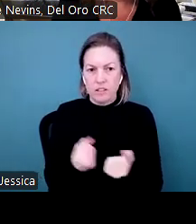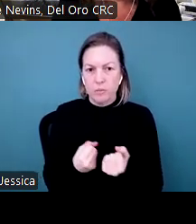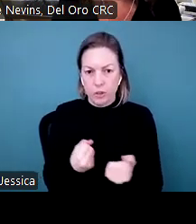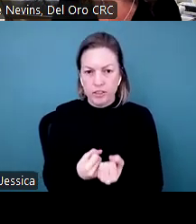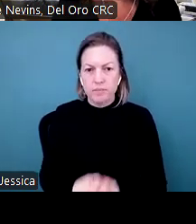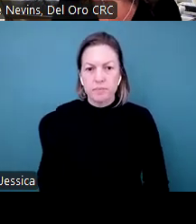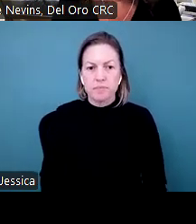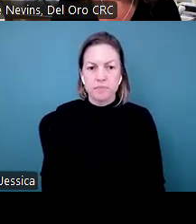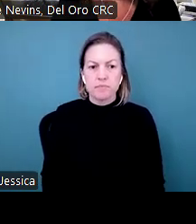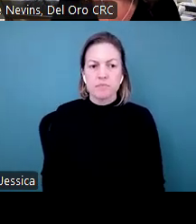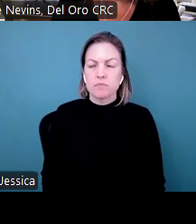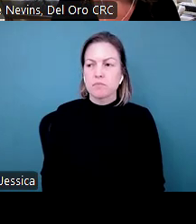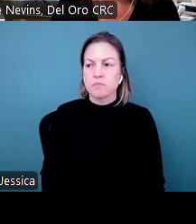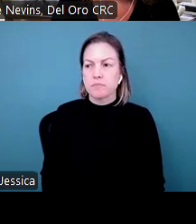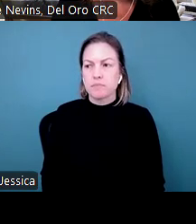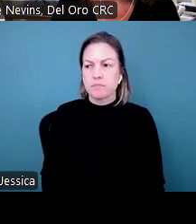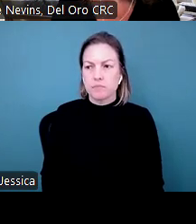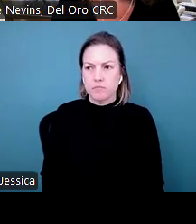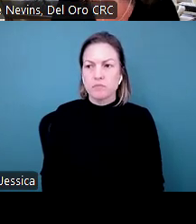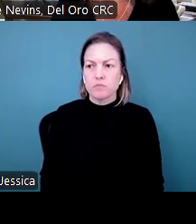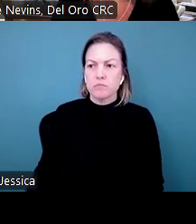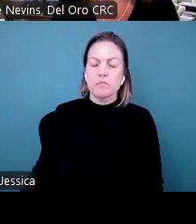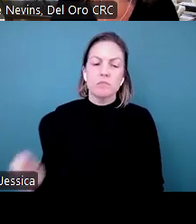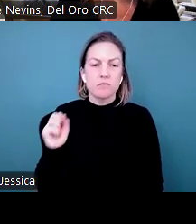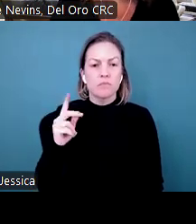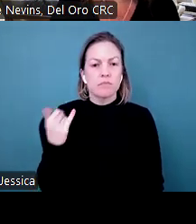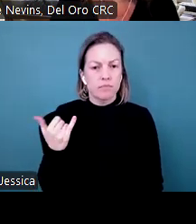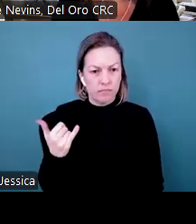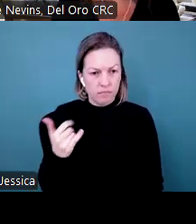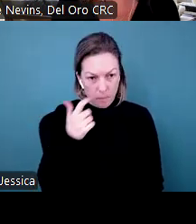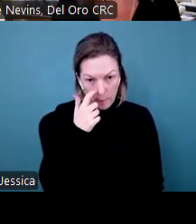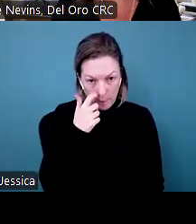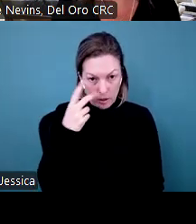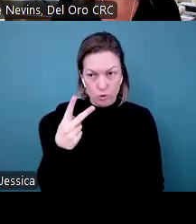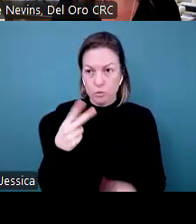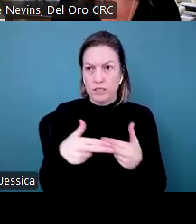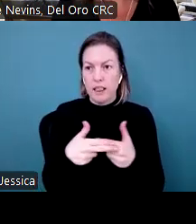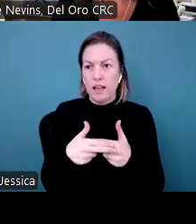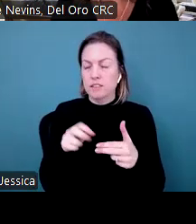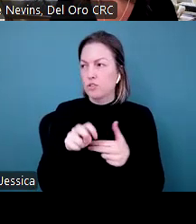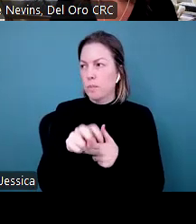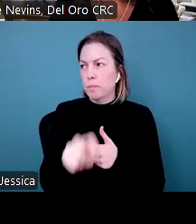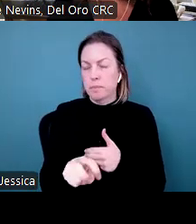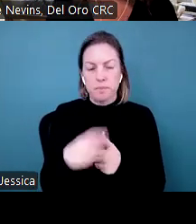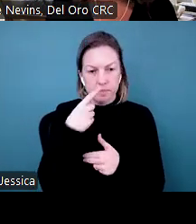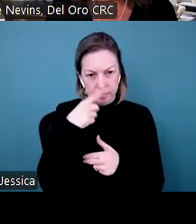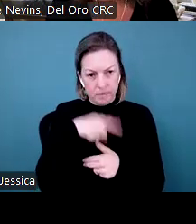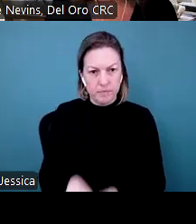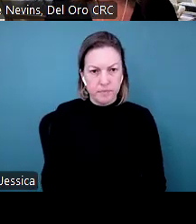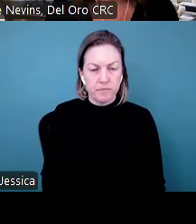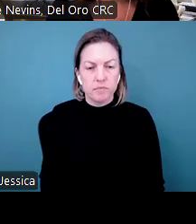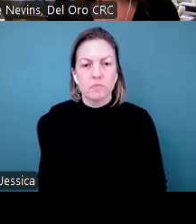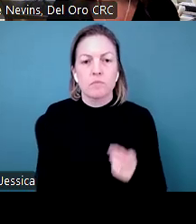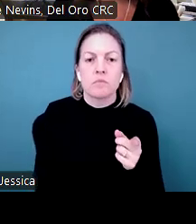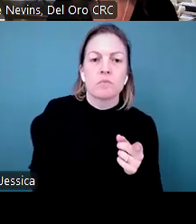counties. And I'm going to have you jump 2 slides, if you will. I wanted to